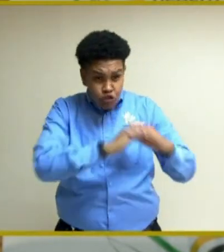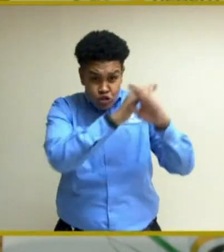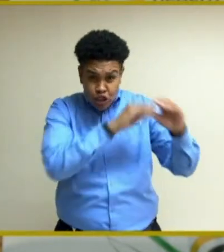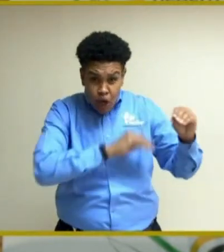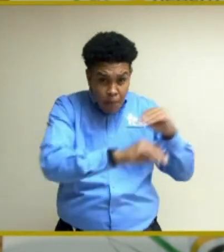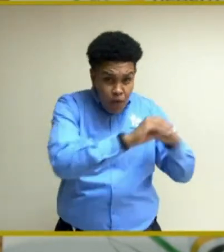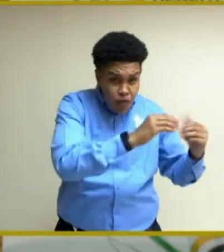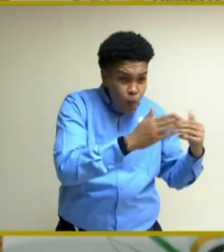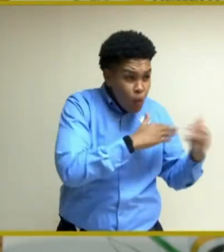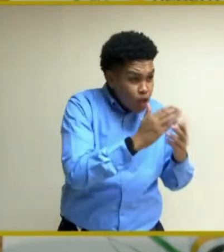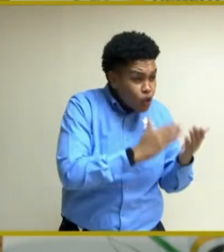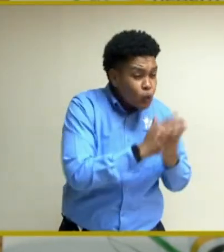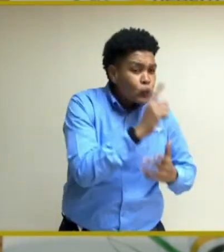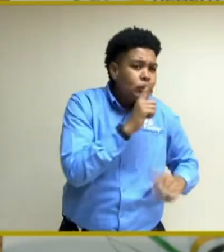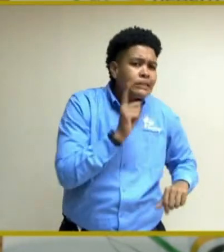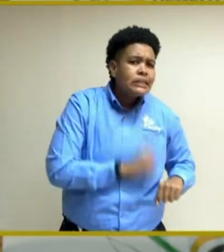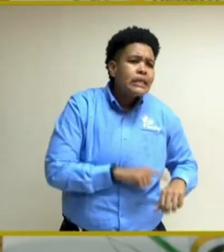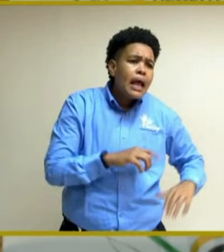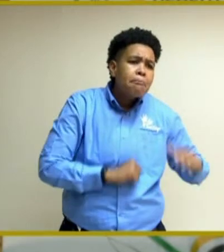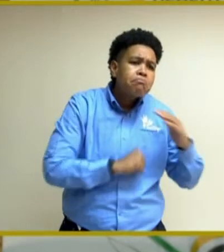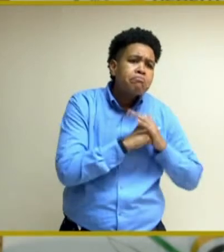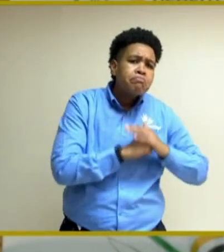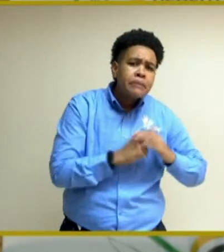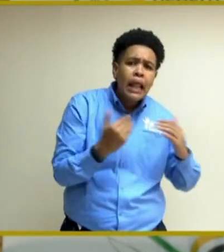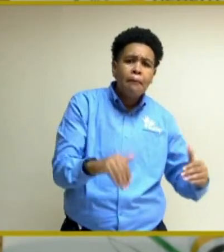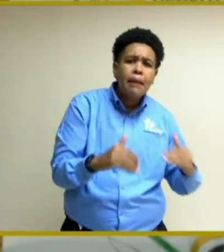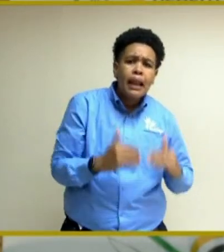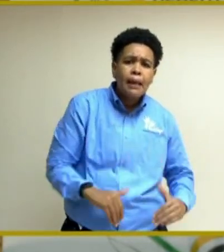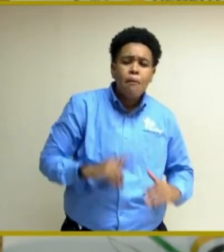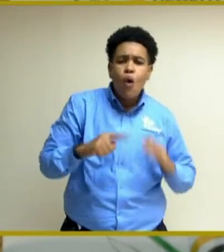through tighter curfew hours,